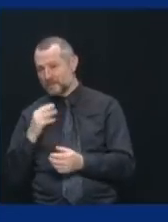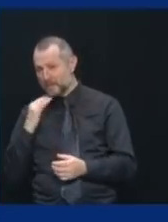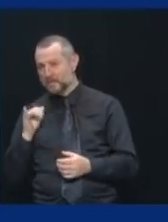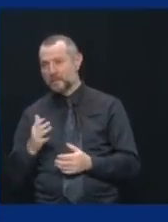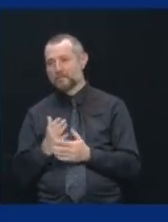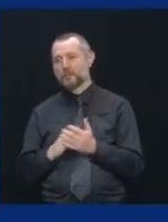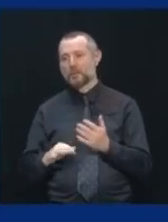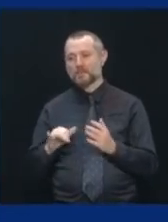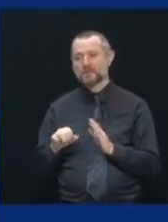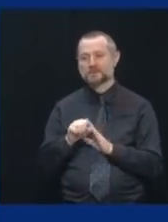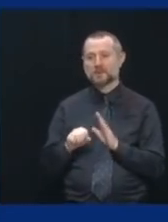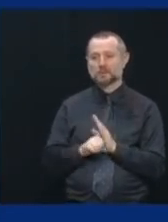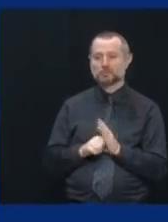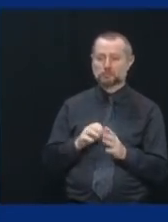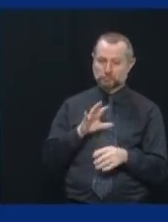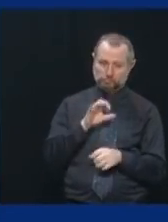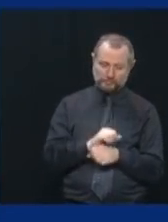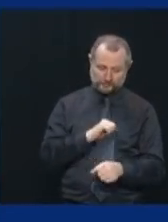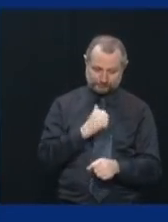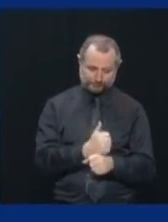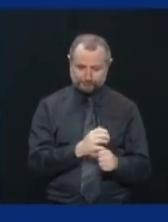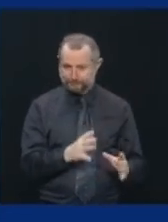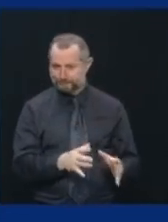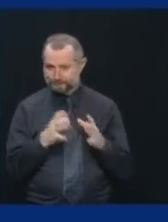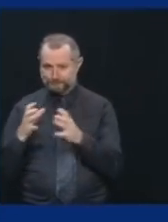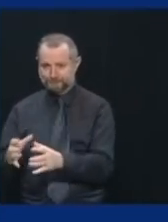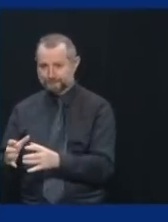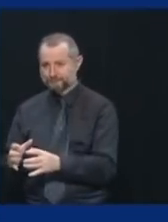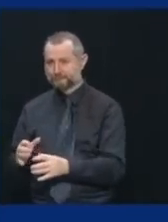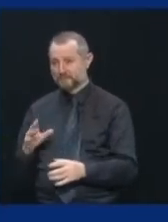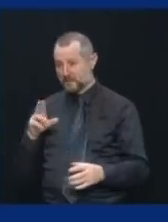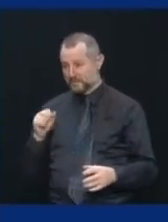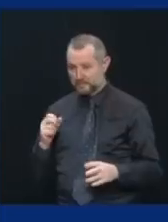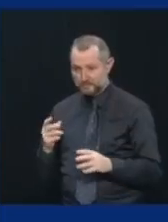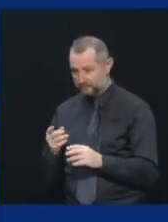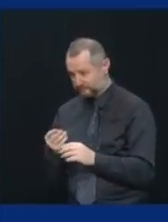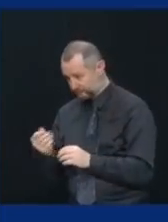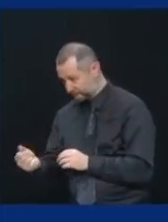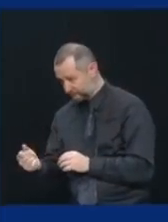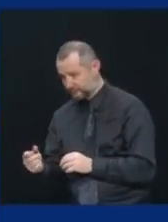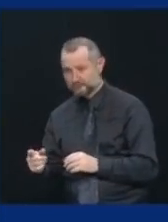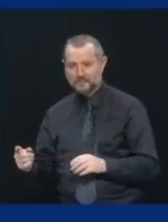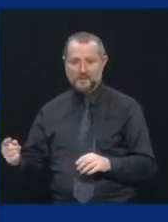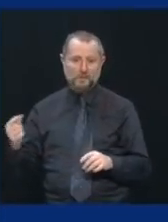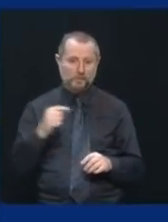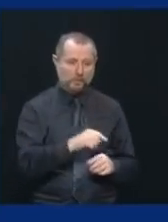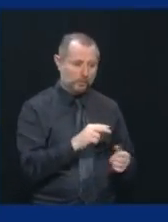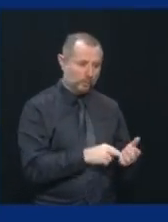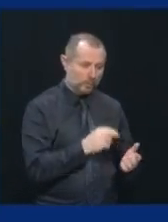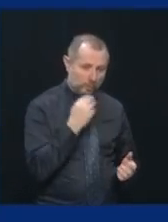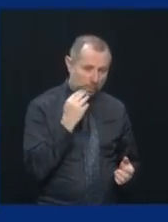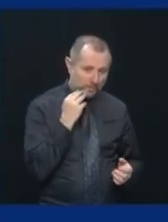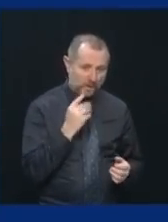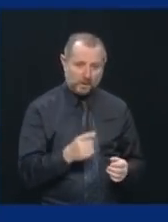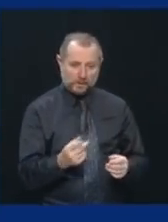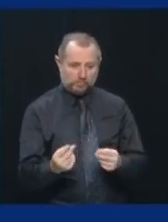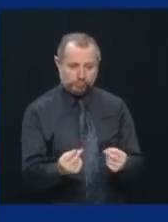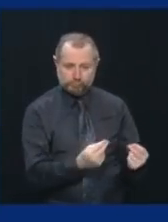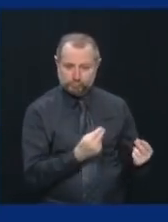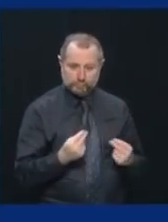allocation. So CVS gets an allocation to do nursing homes and nursing home staff.